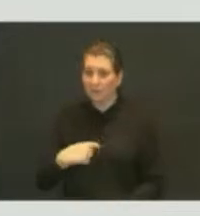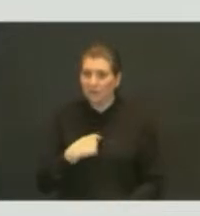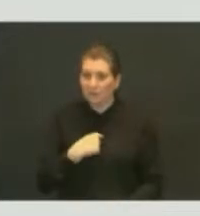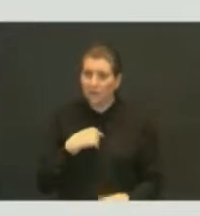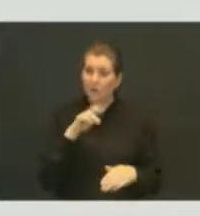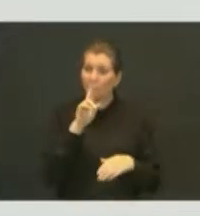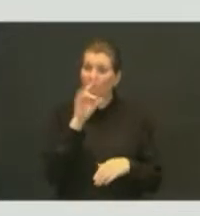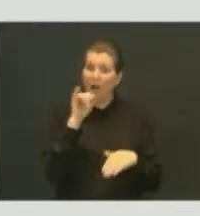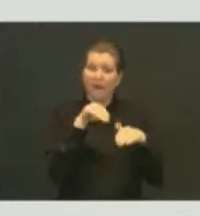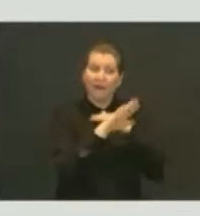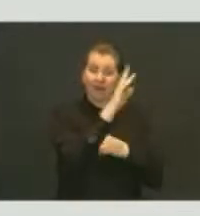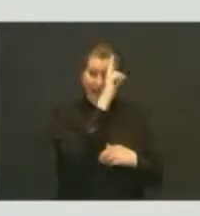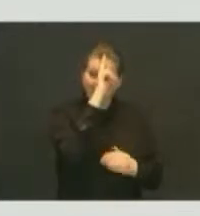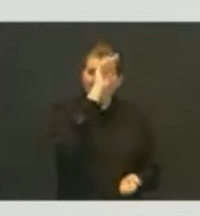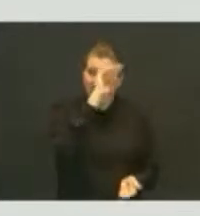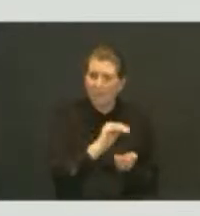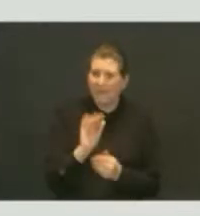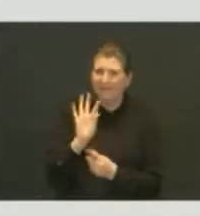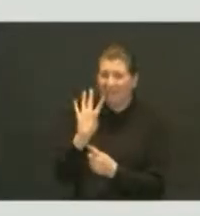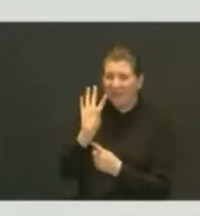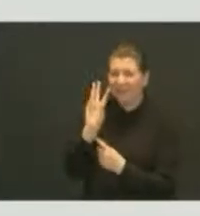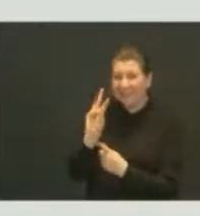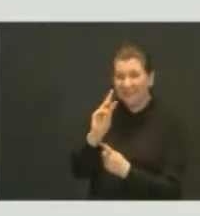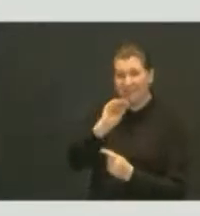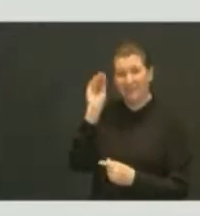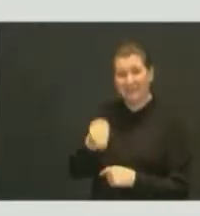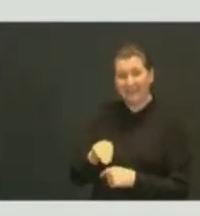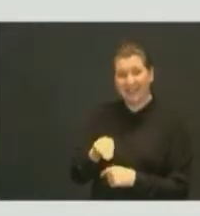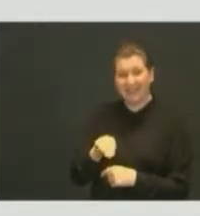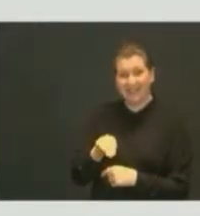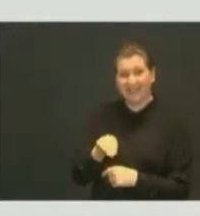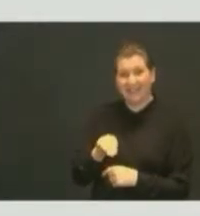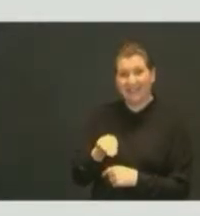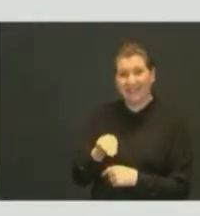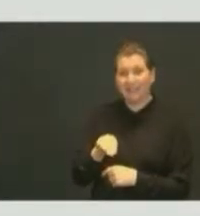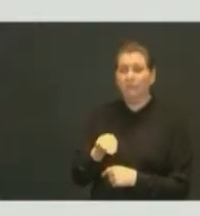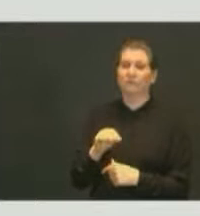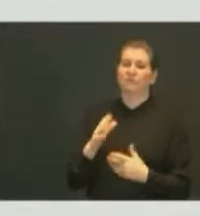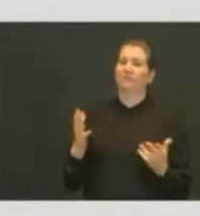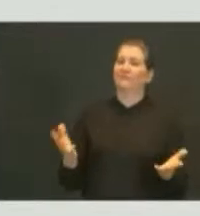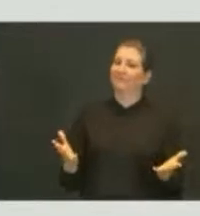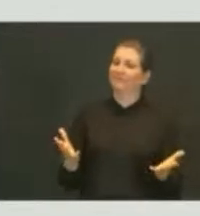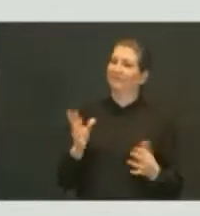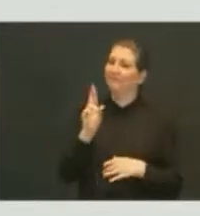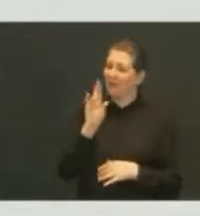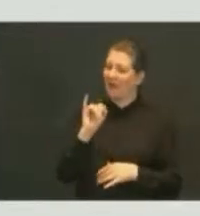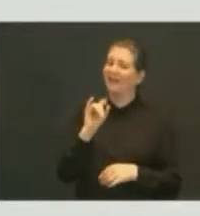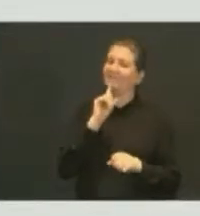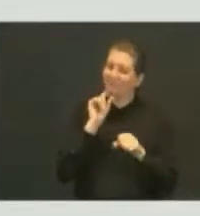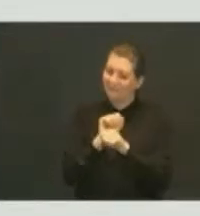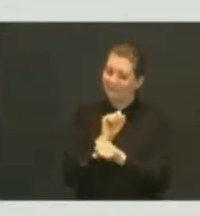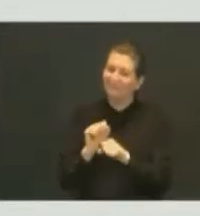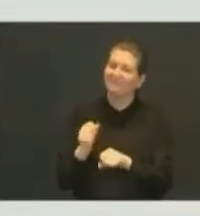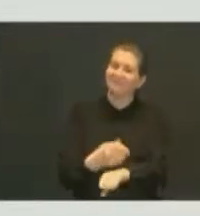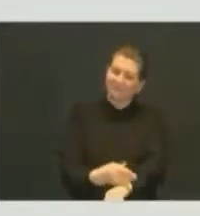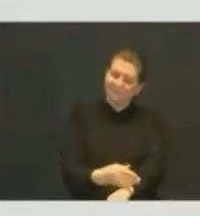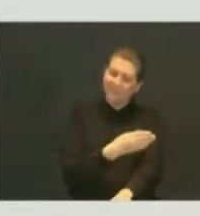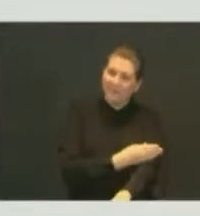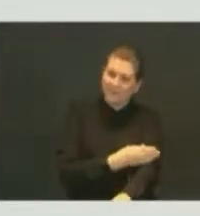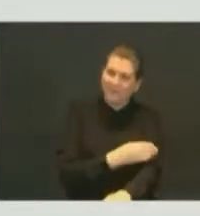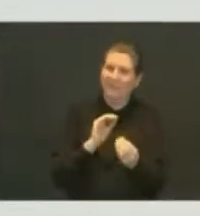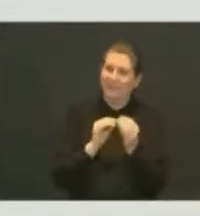by 46%. Rhode Island's progress has been even more significant in those areas where